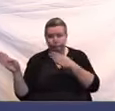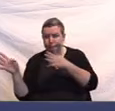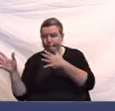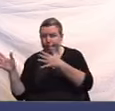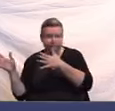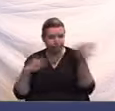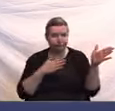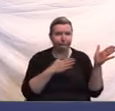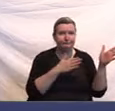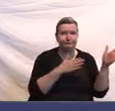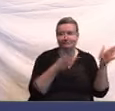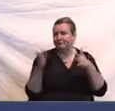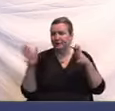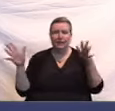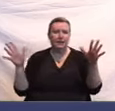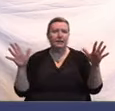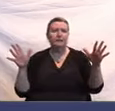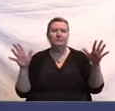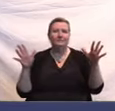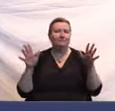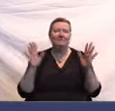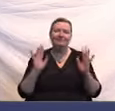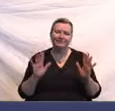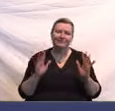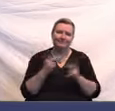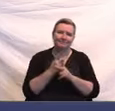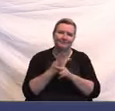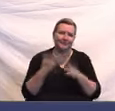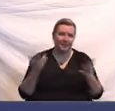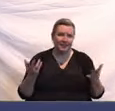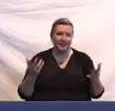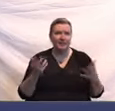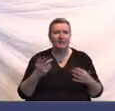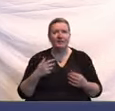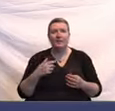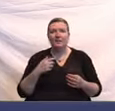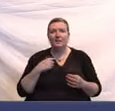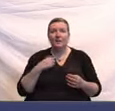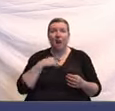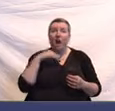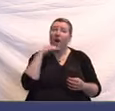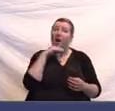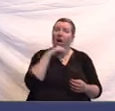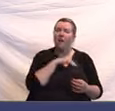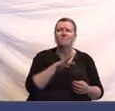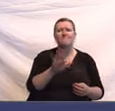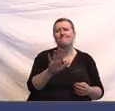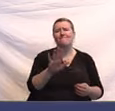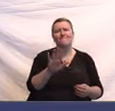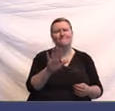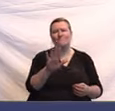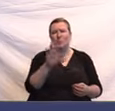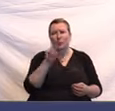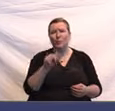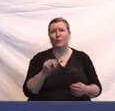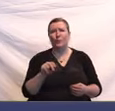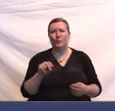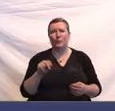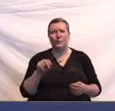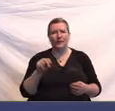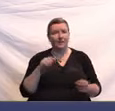negative. But that doesn't mean either there's any bait and switch. We're going to call this as we see it and